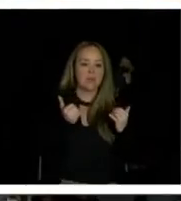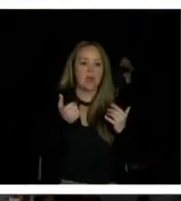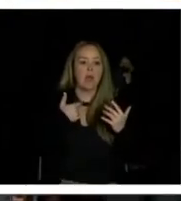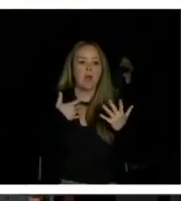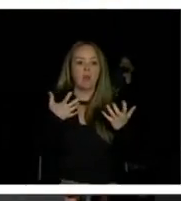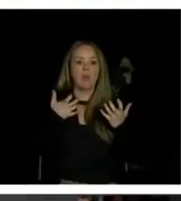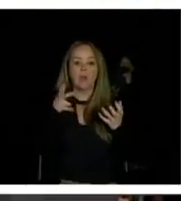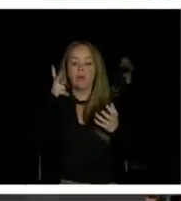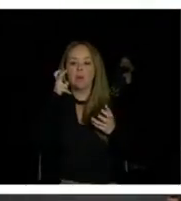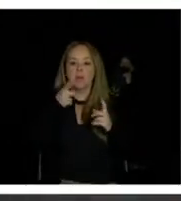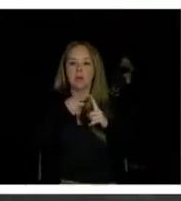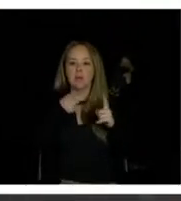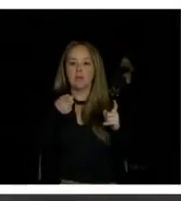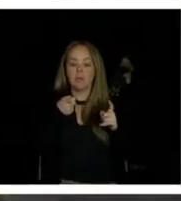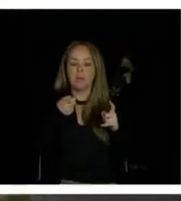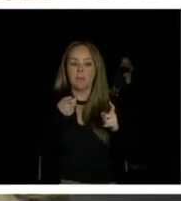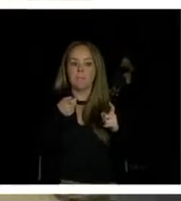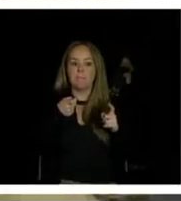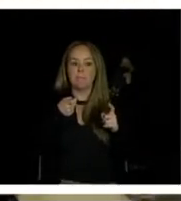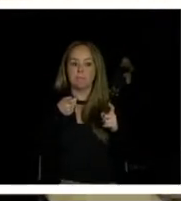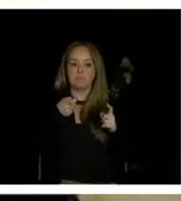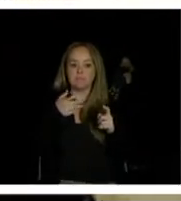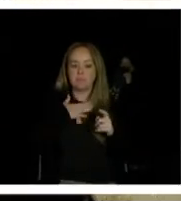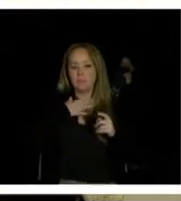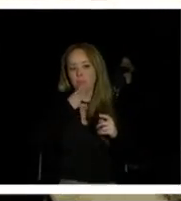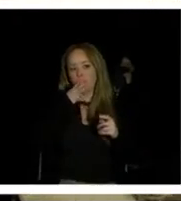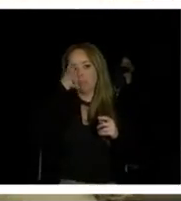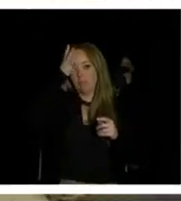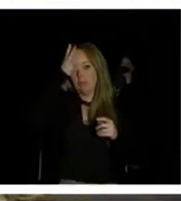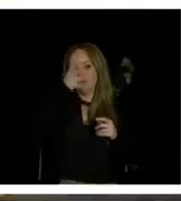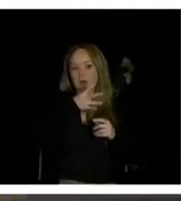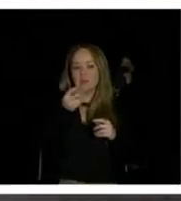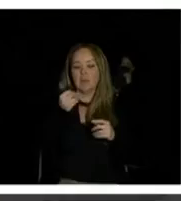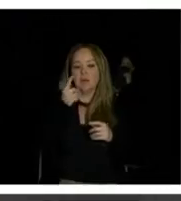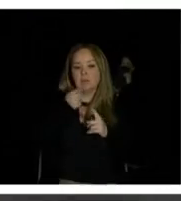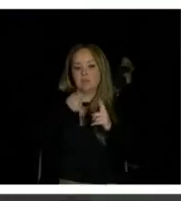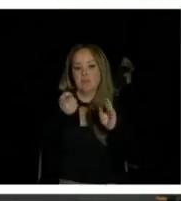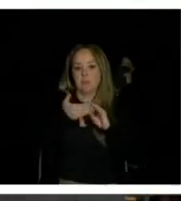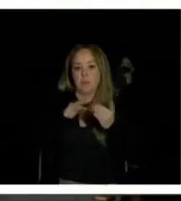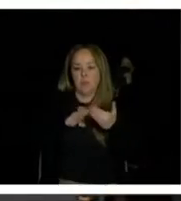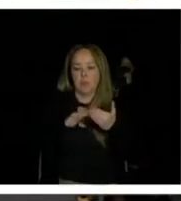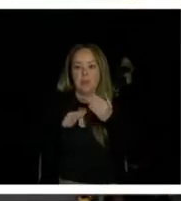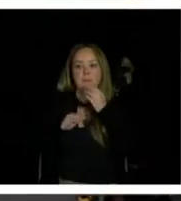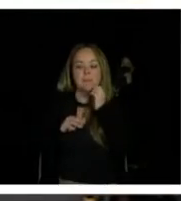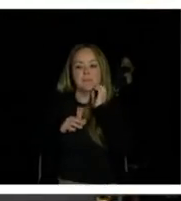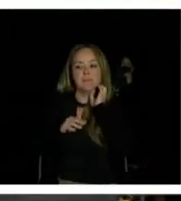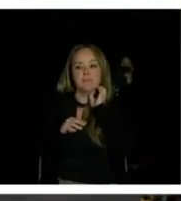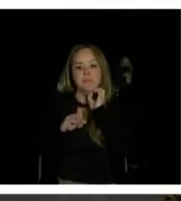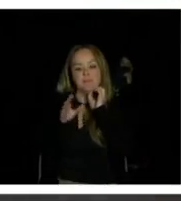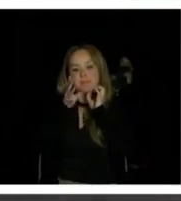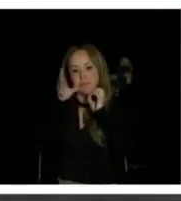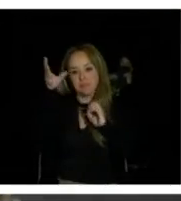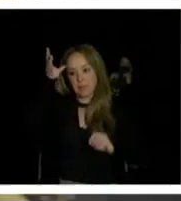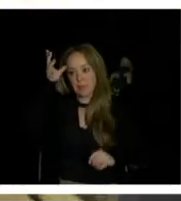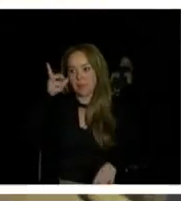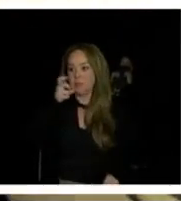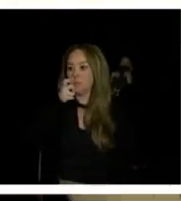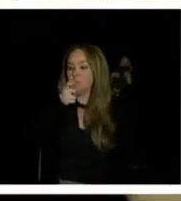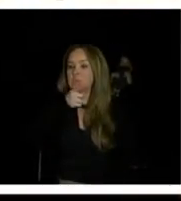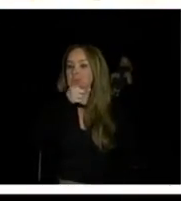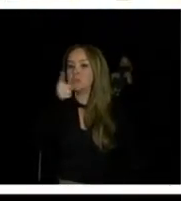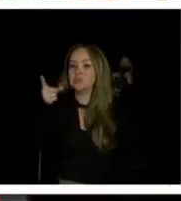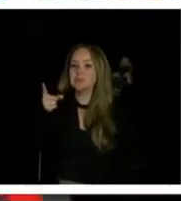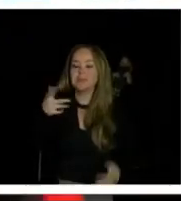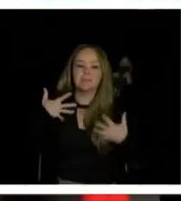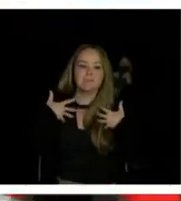some thoughts from our parents and from community. So, all right, parents, who's out there that's